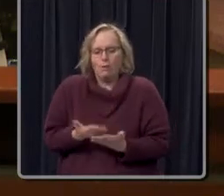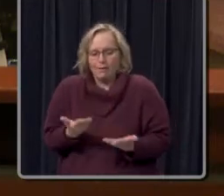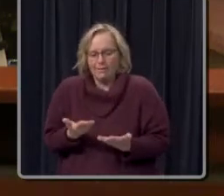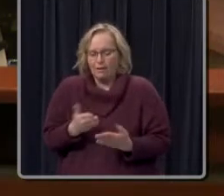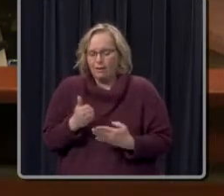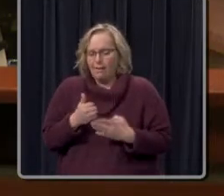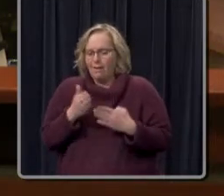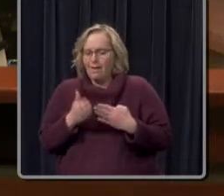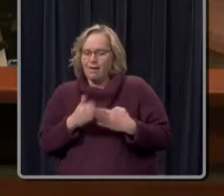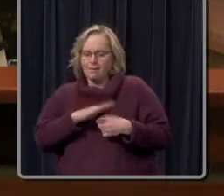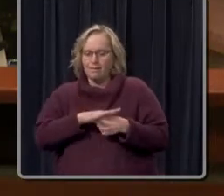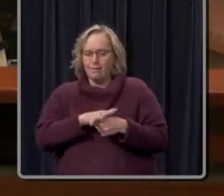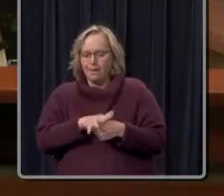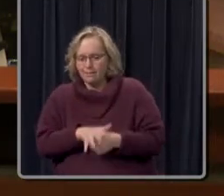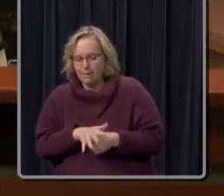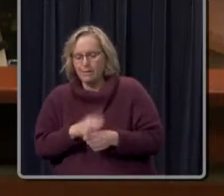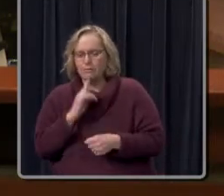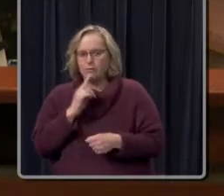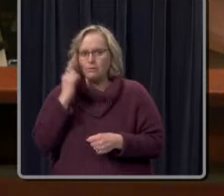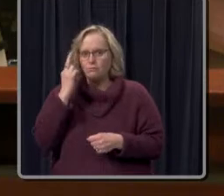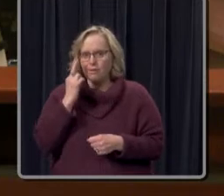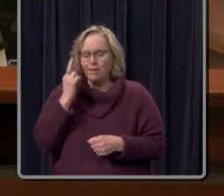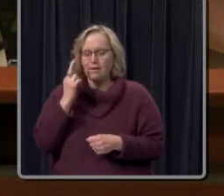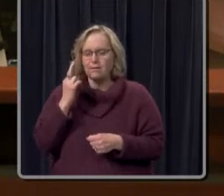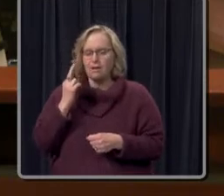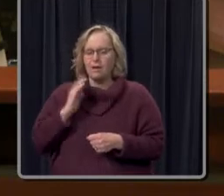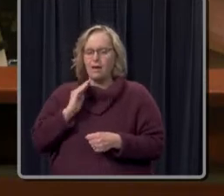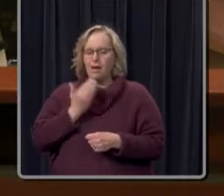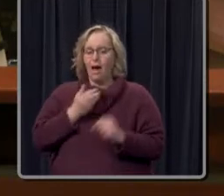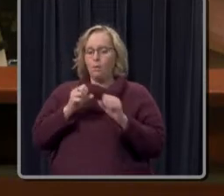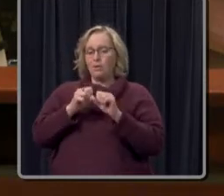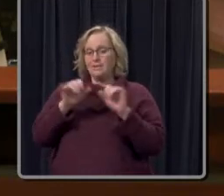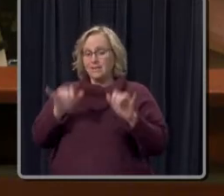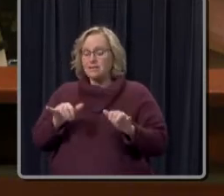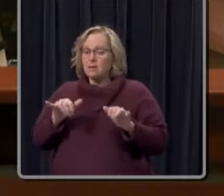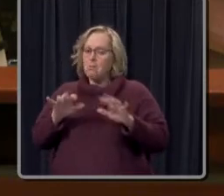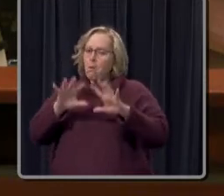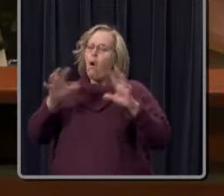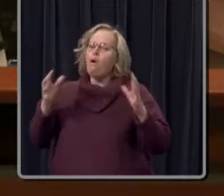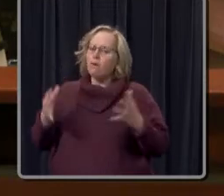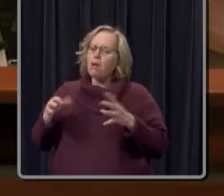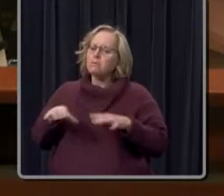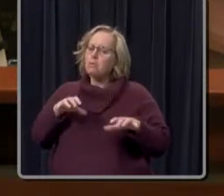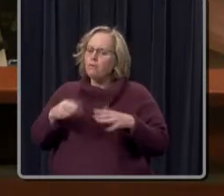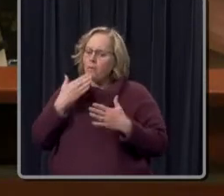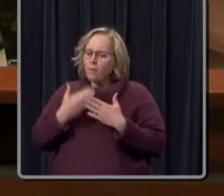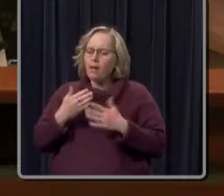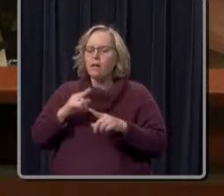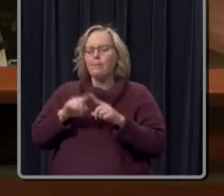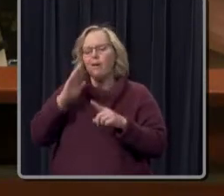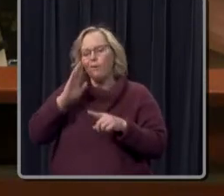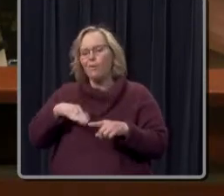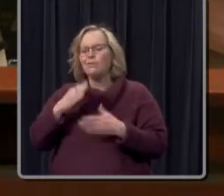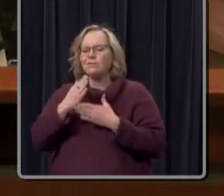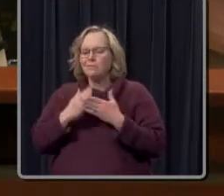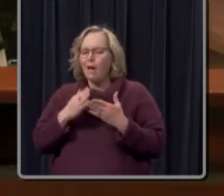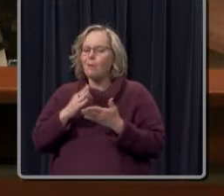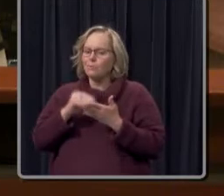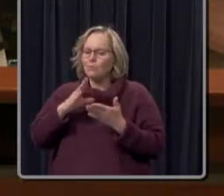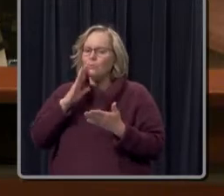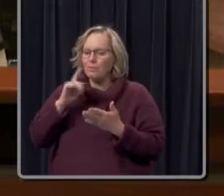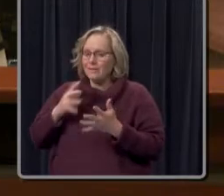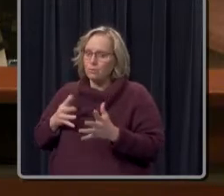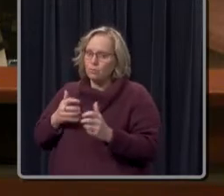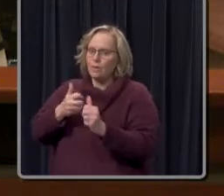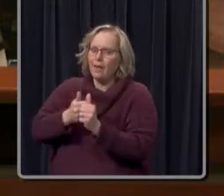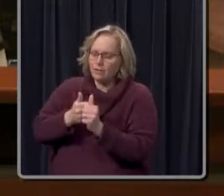pandemic, where we really realized as a system that overall we're still performing well, but we know that we have students that we're going to have to catch up, we're going to have to meet